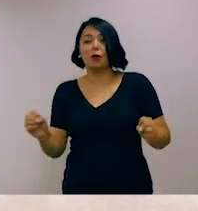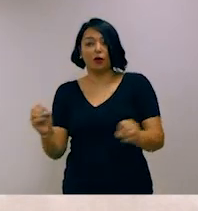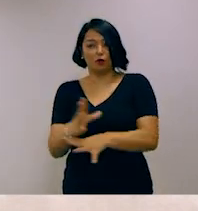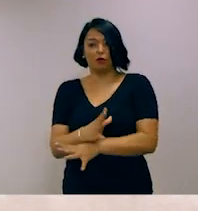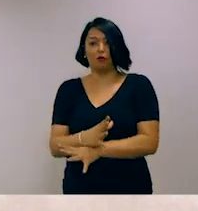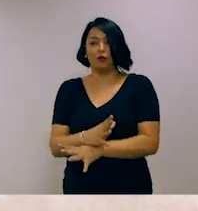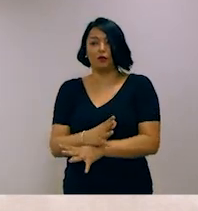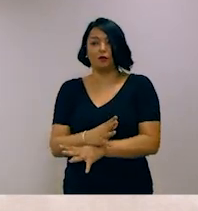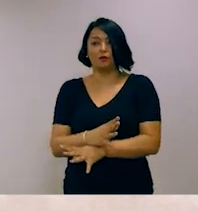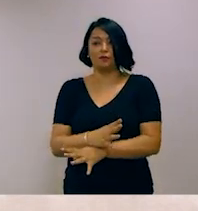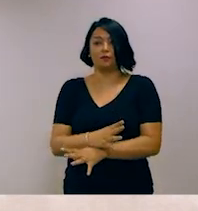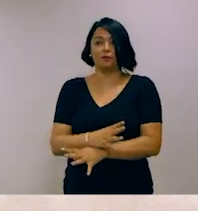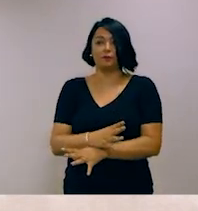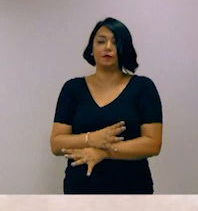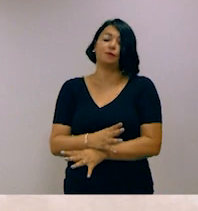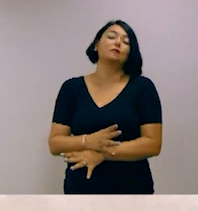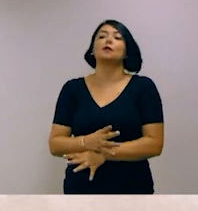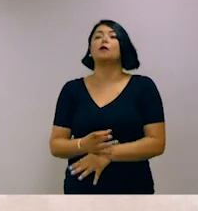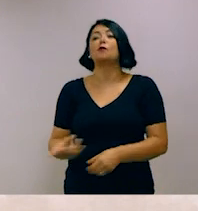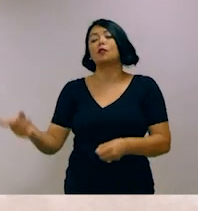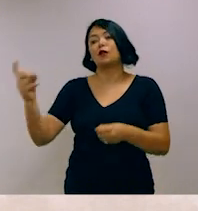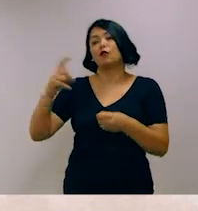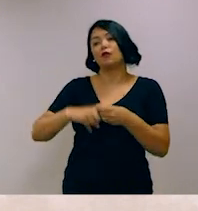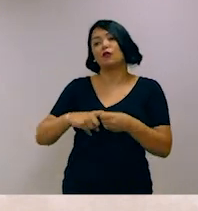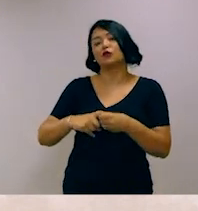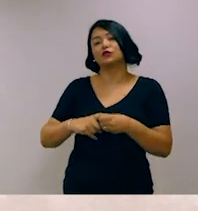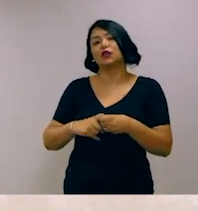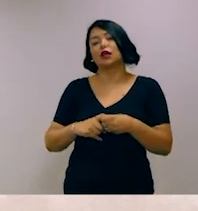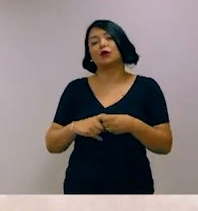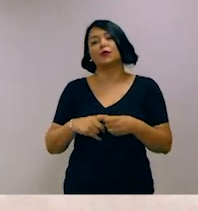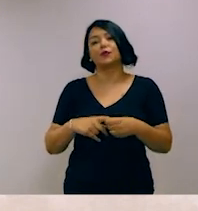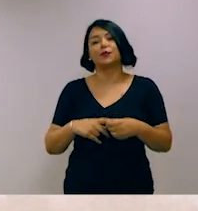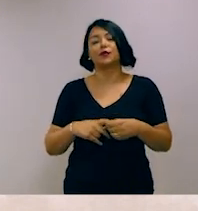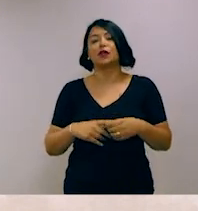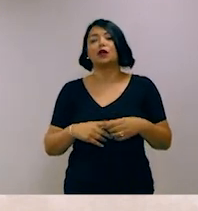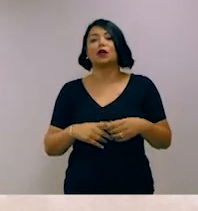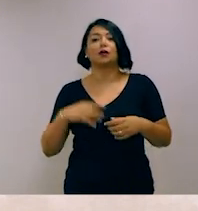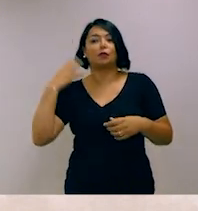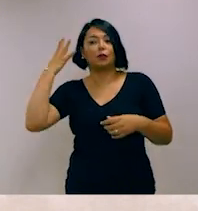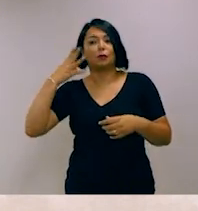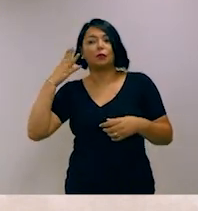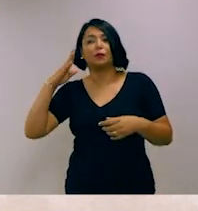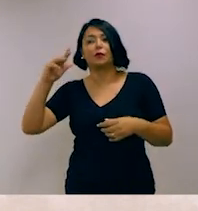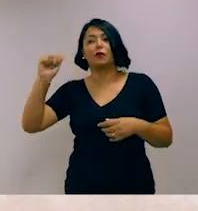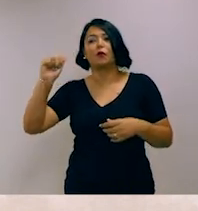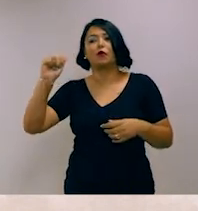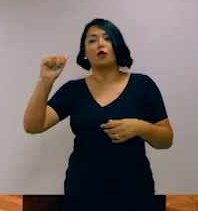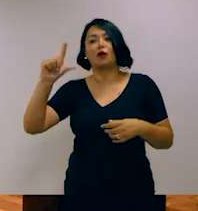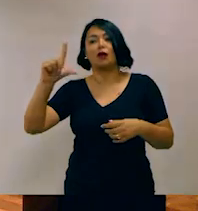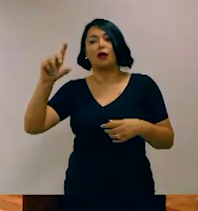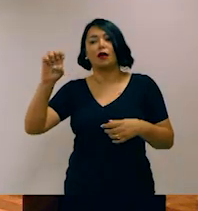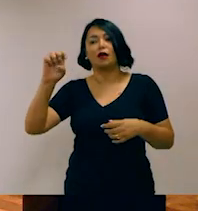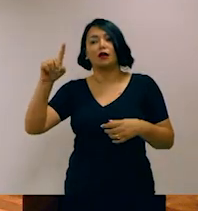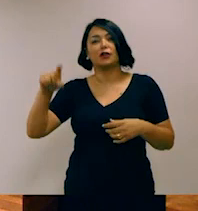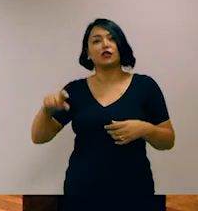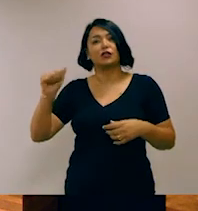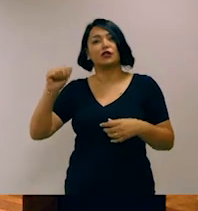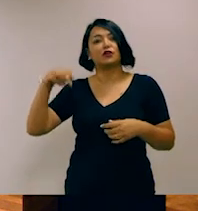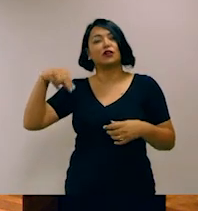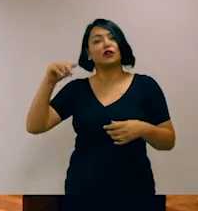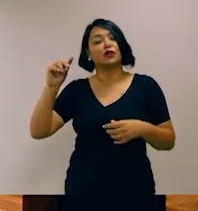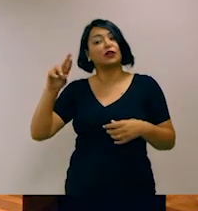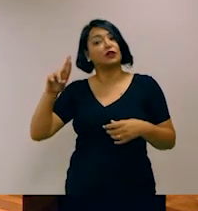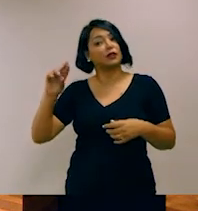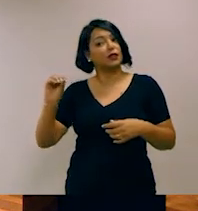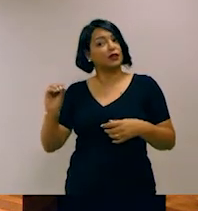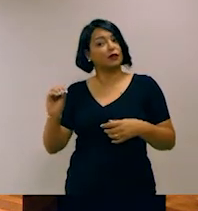this number even more. And to wrap up, I would like to discuss something Alexandre mentioned, and I hope that